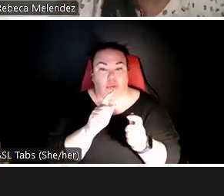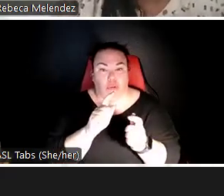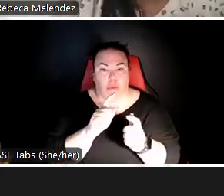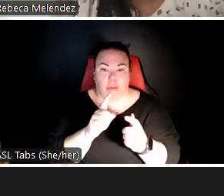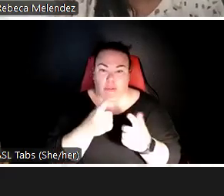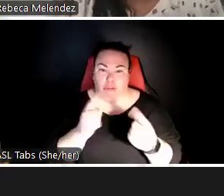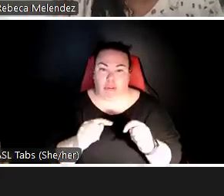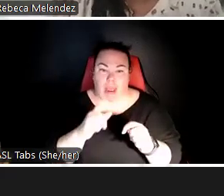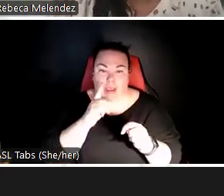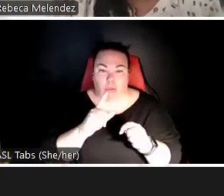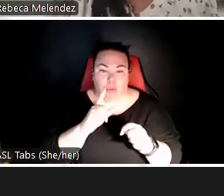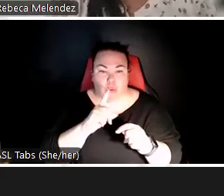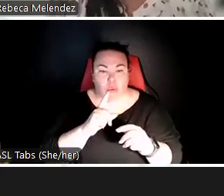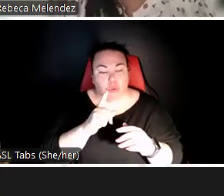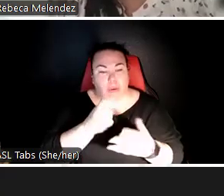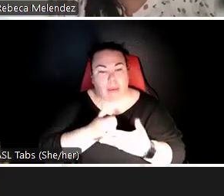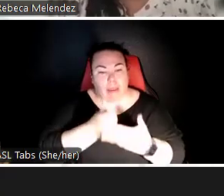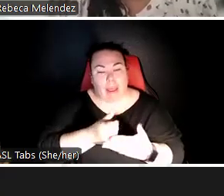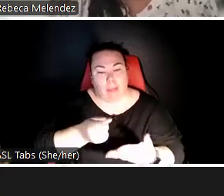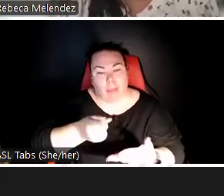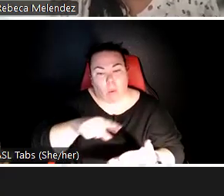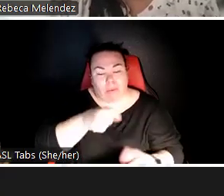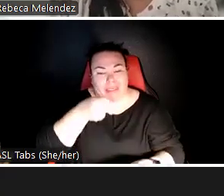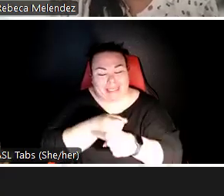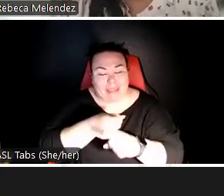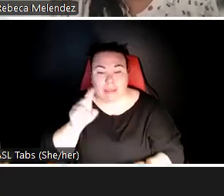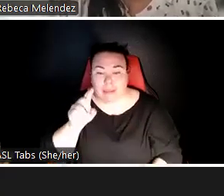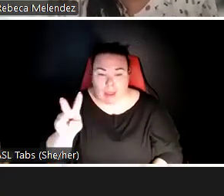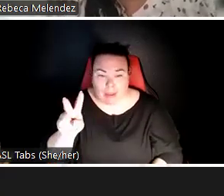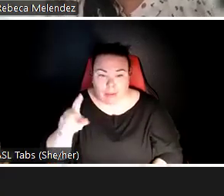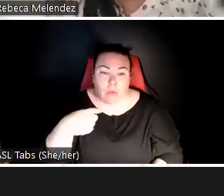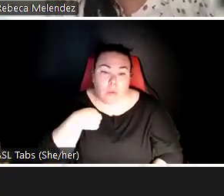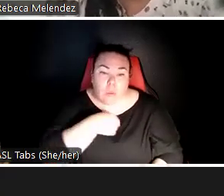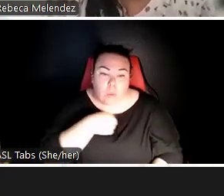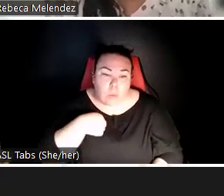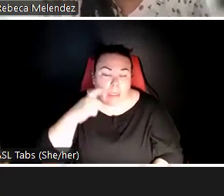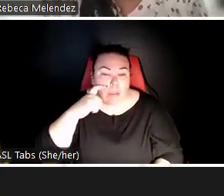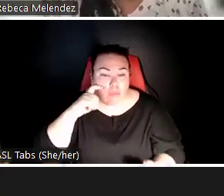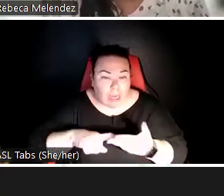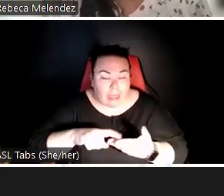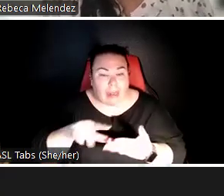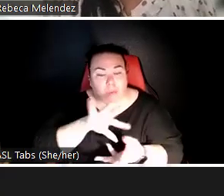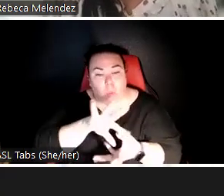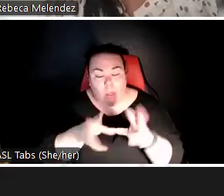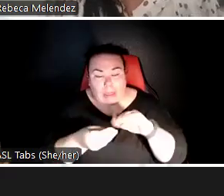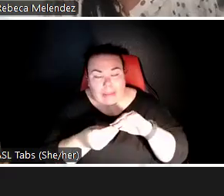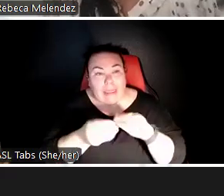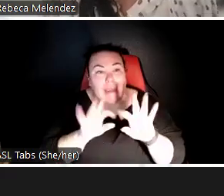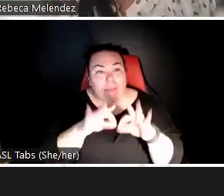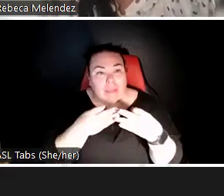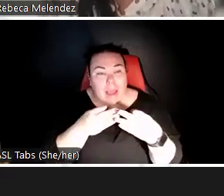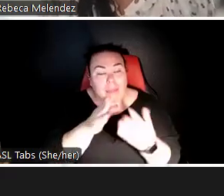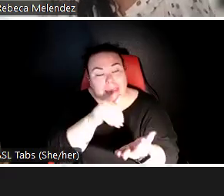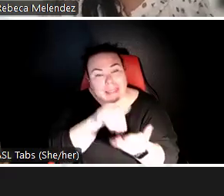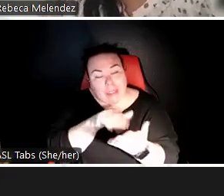a holistic and family-centered approach. We recognize and honor the cultural strengths of the communities that we serve. Women, and more